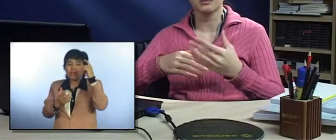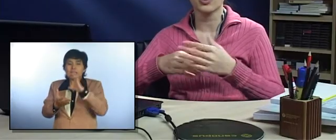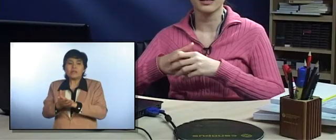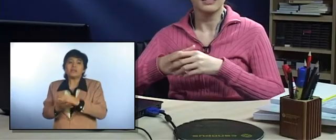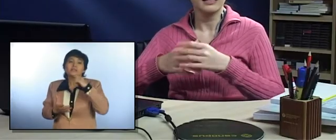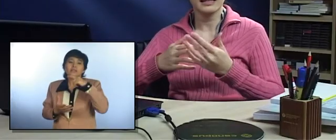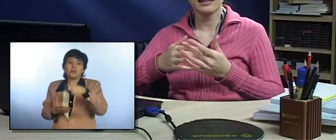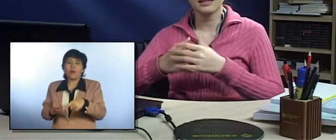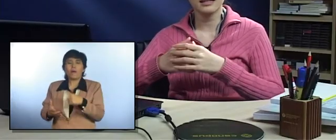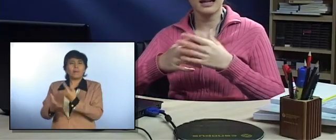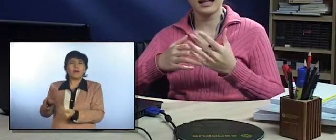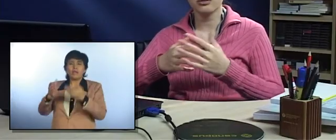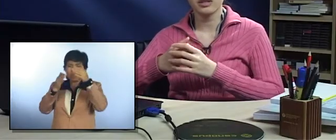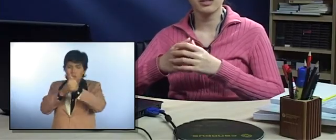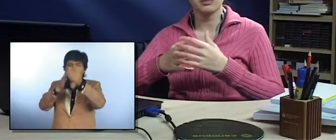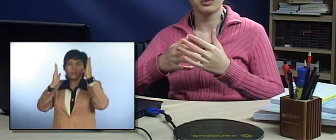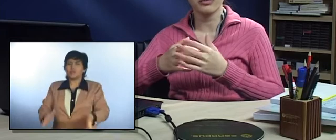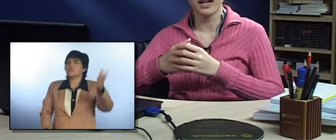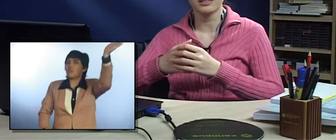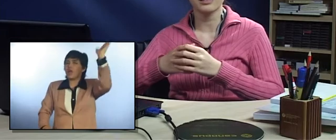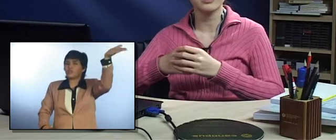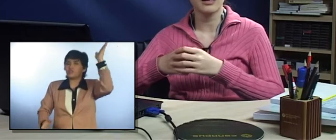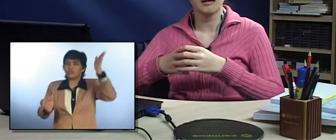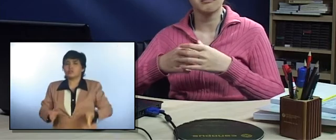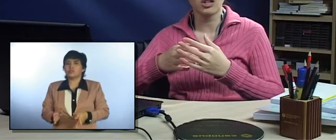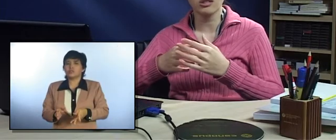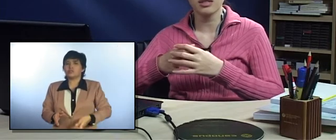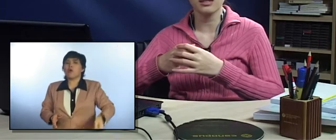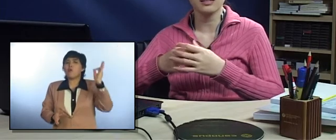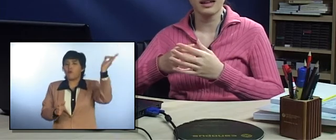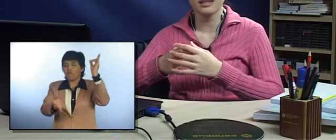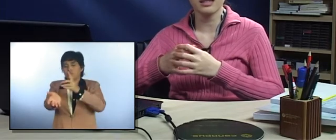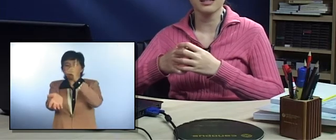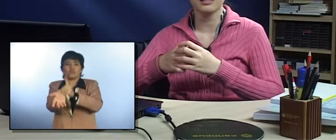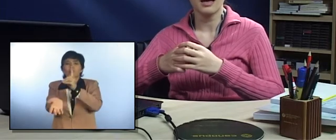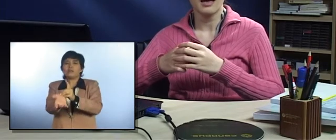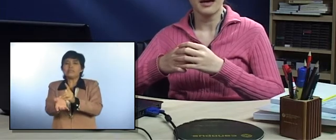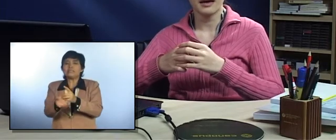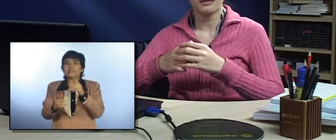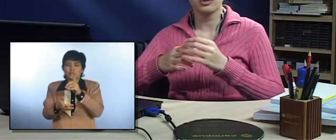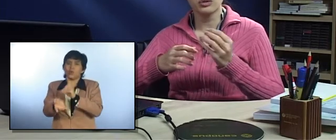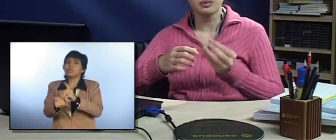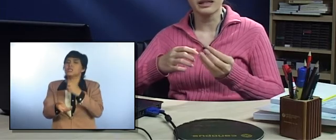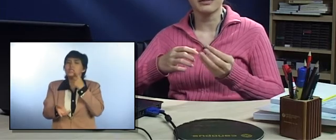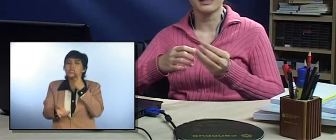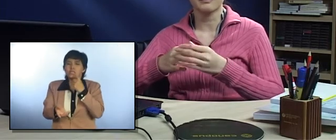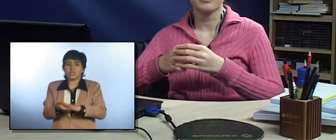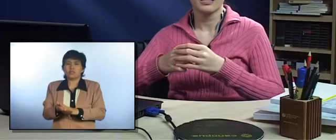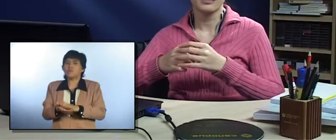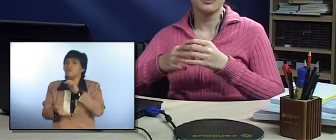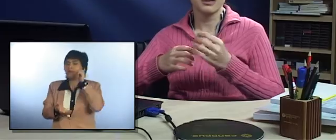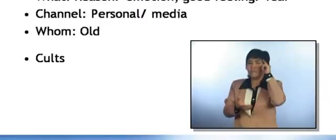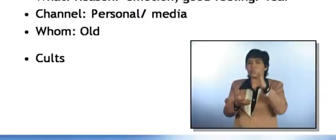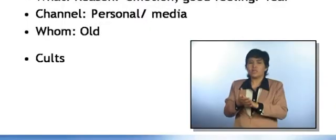they say more. Leaders, lecturers, professors, doctors, dentists, you do believe